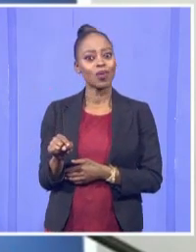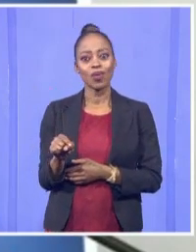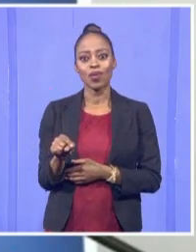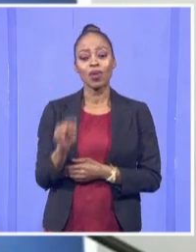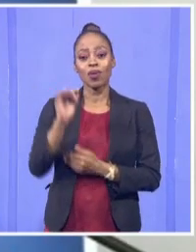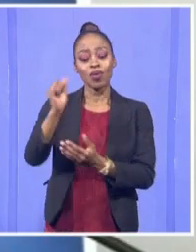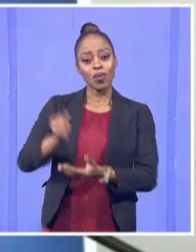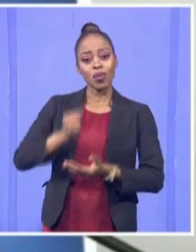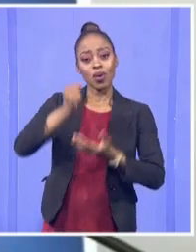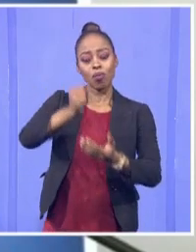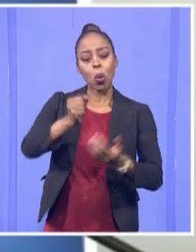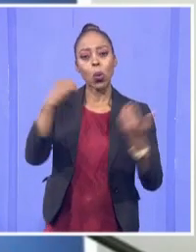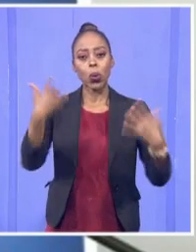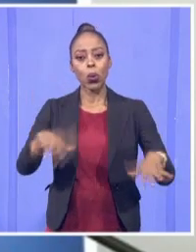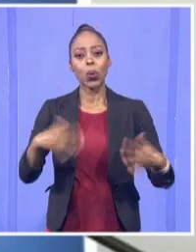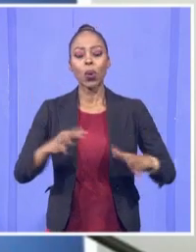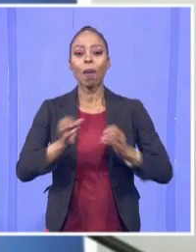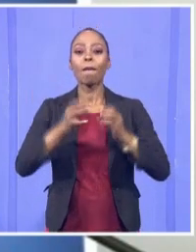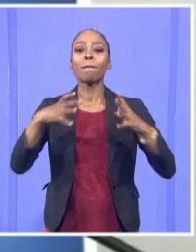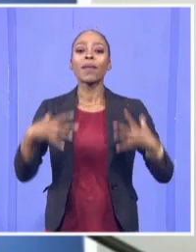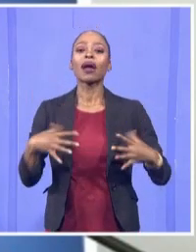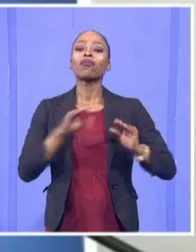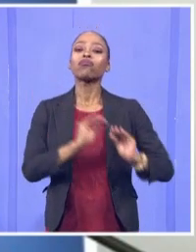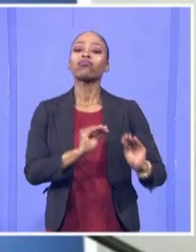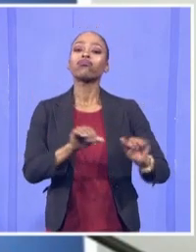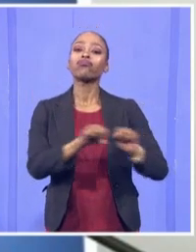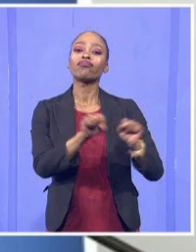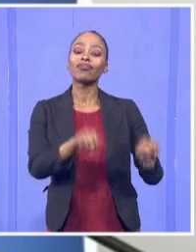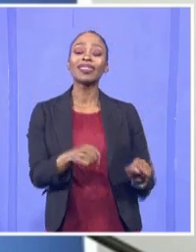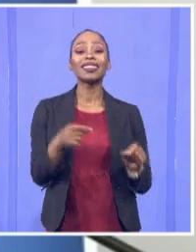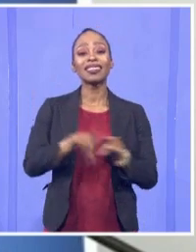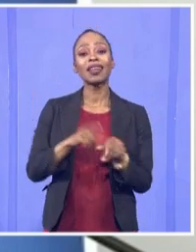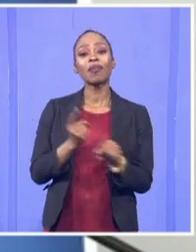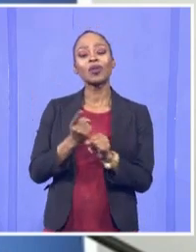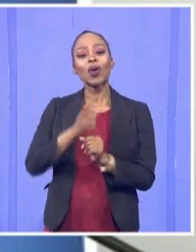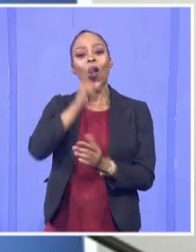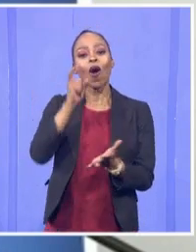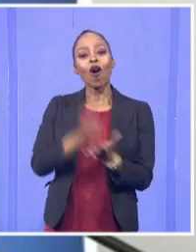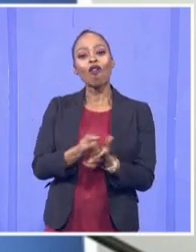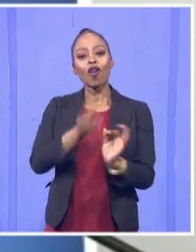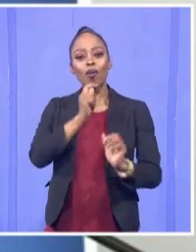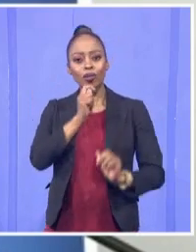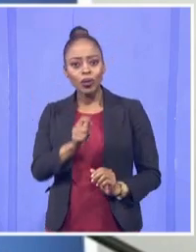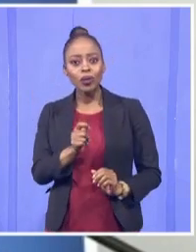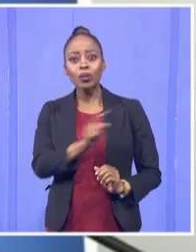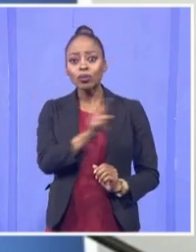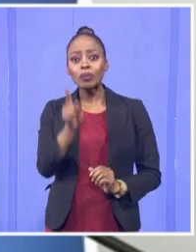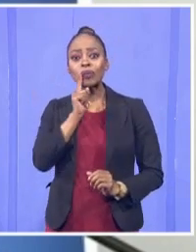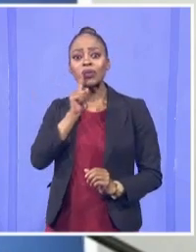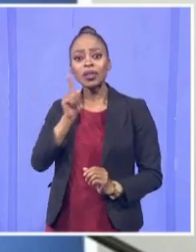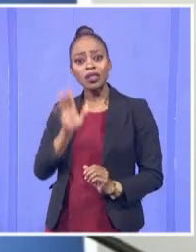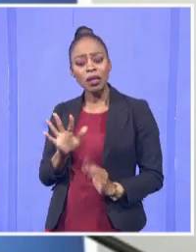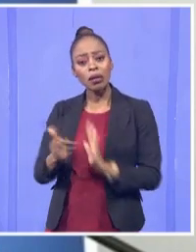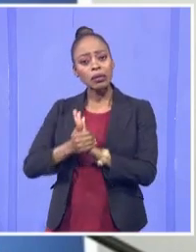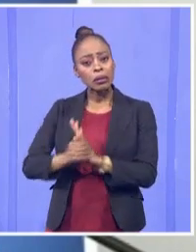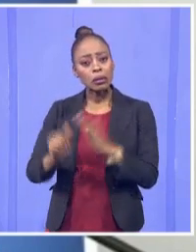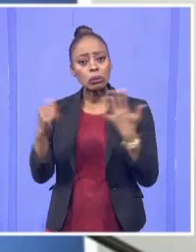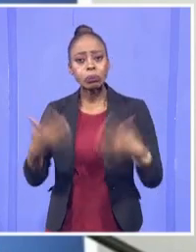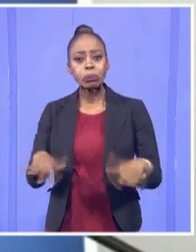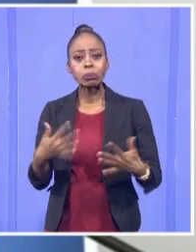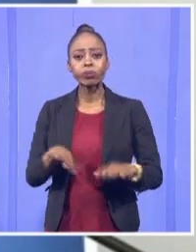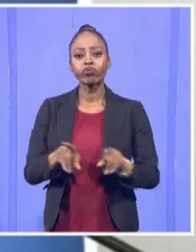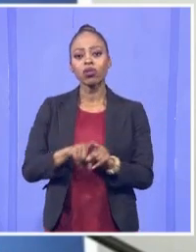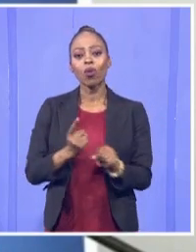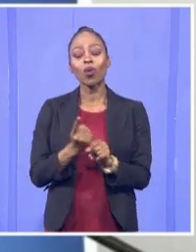investment in our education system and an assurance to our educators that they're doing well, but most